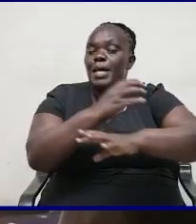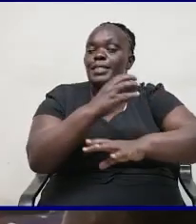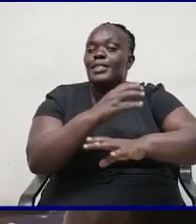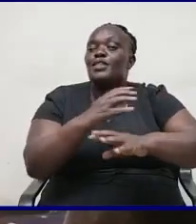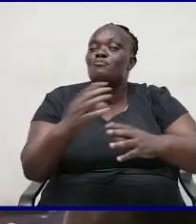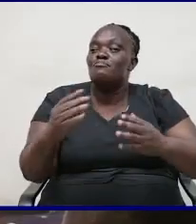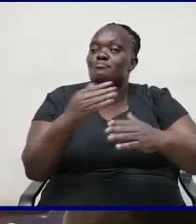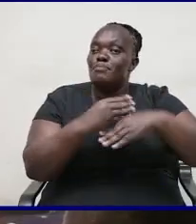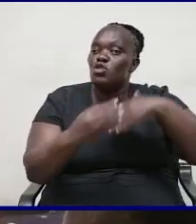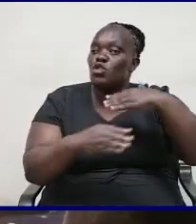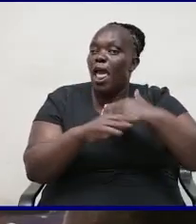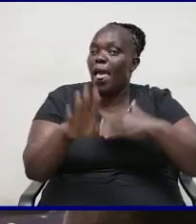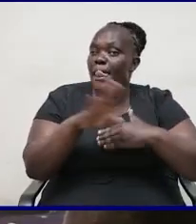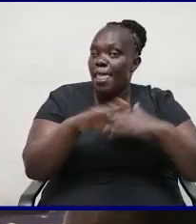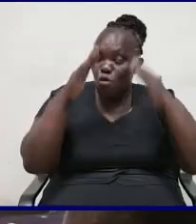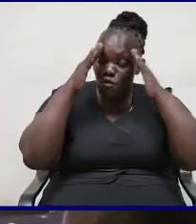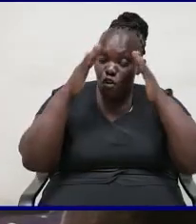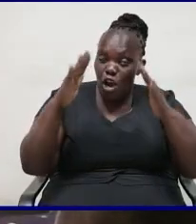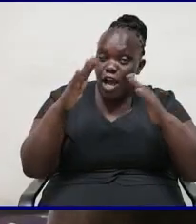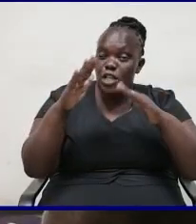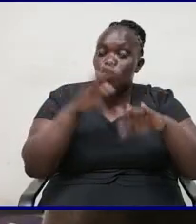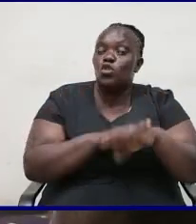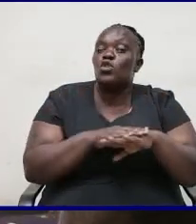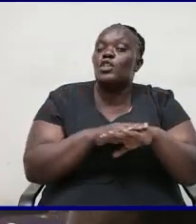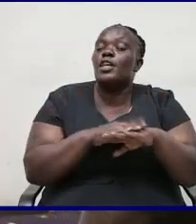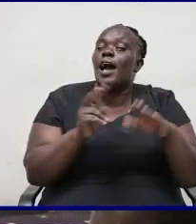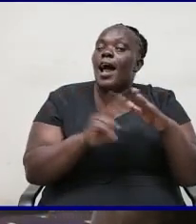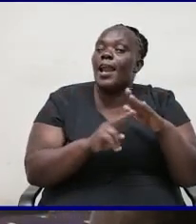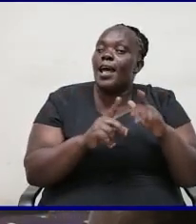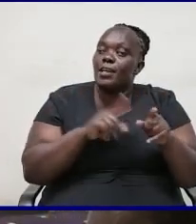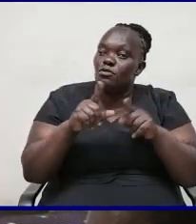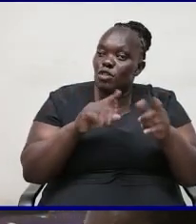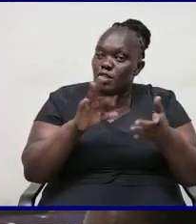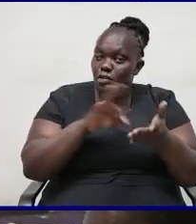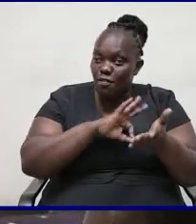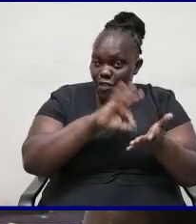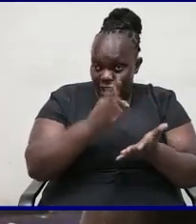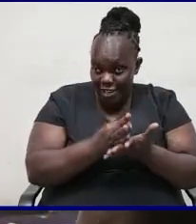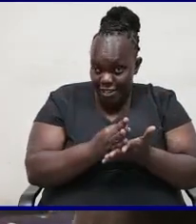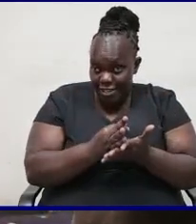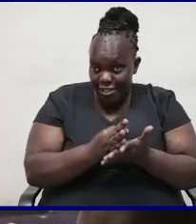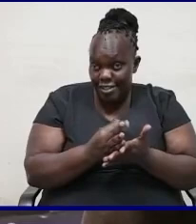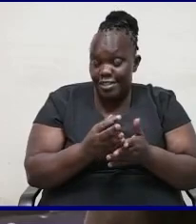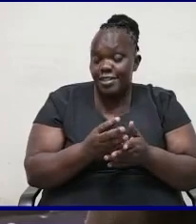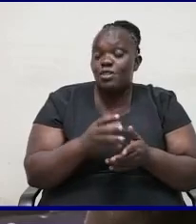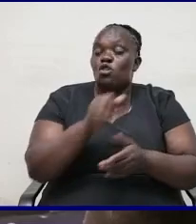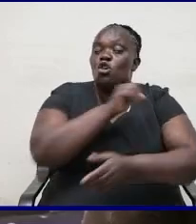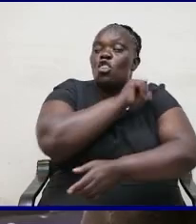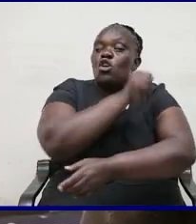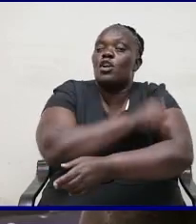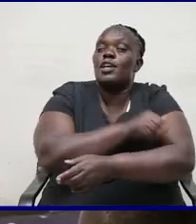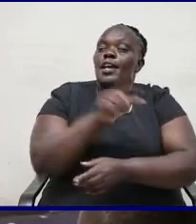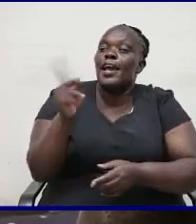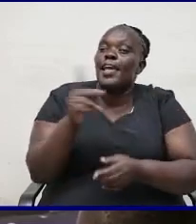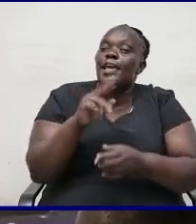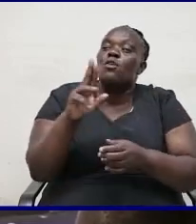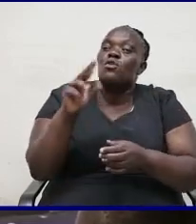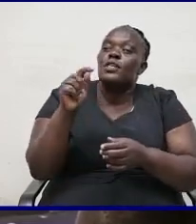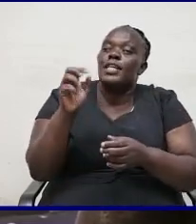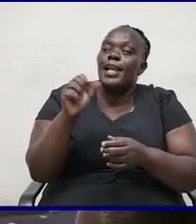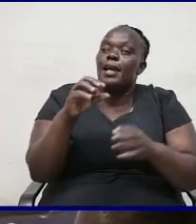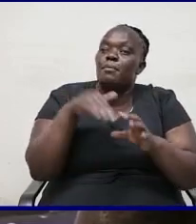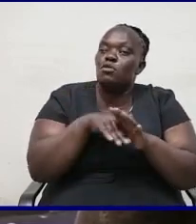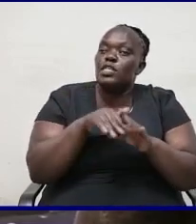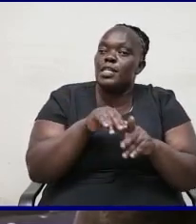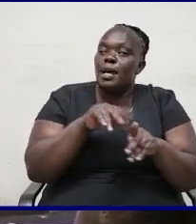is a critical area that we focus on. And under the Tourism Fund, Tourism Regulatory Authority and the Kenya Hotel College, we have